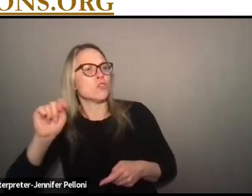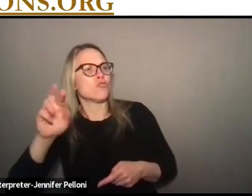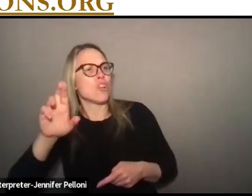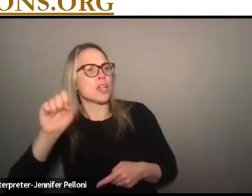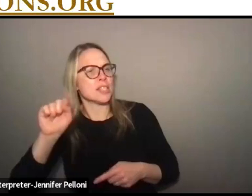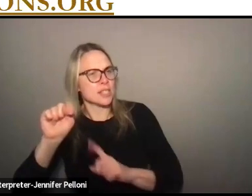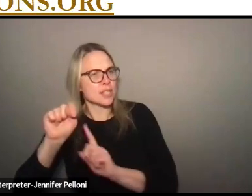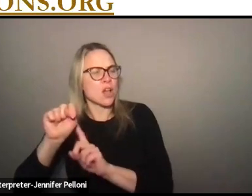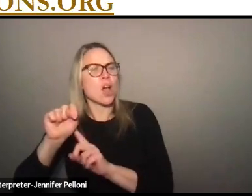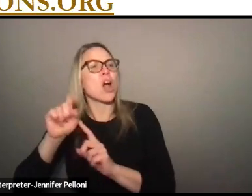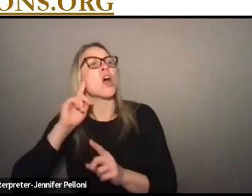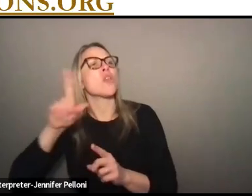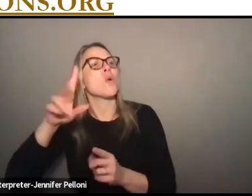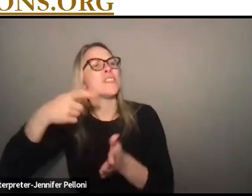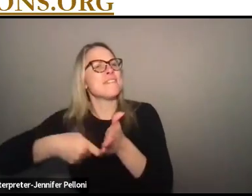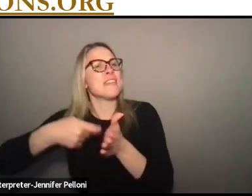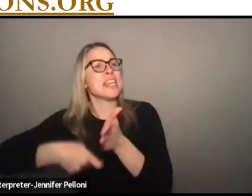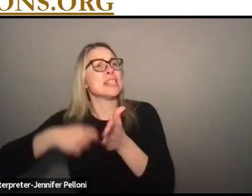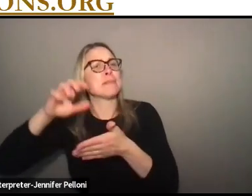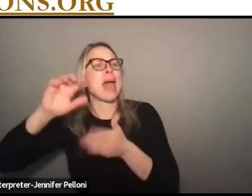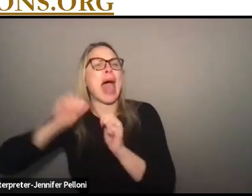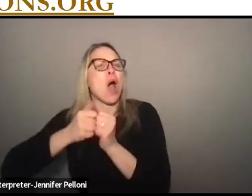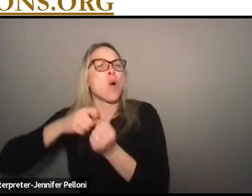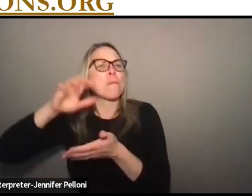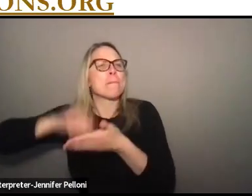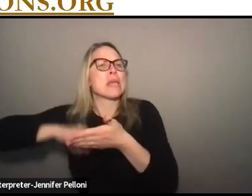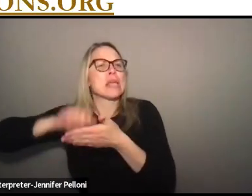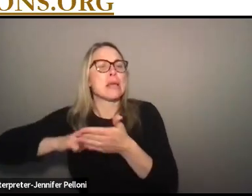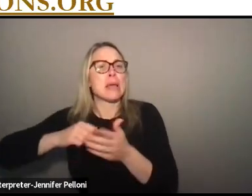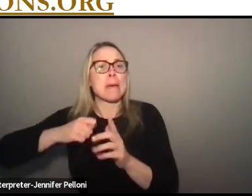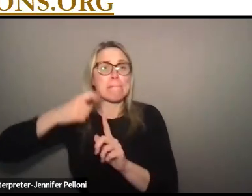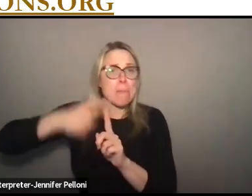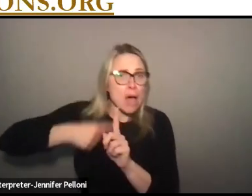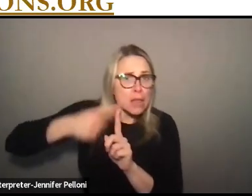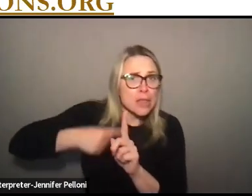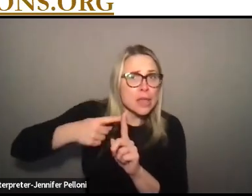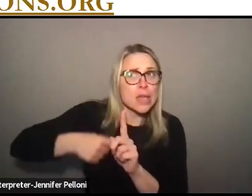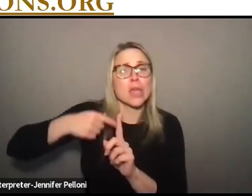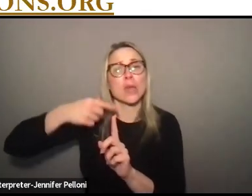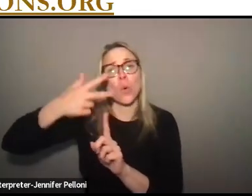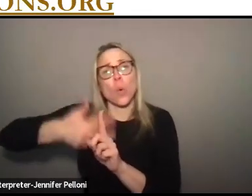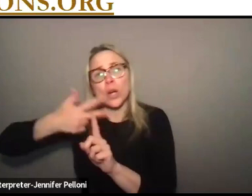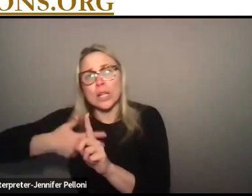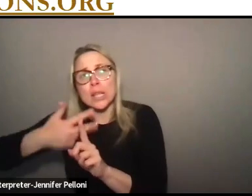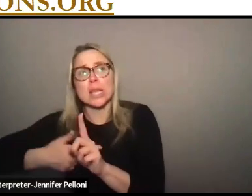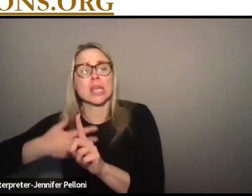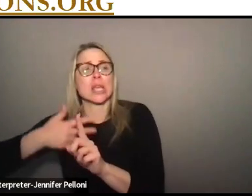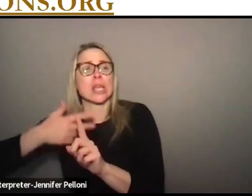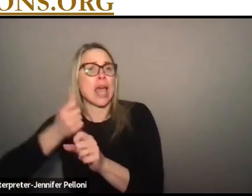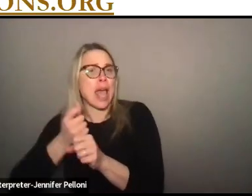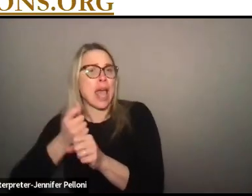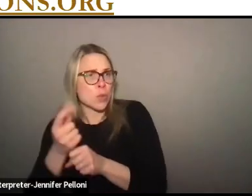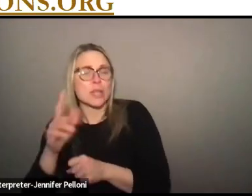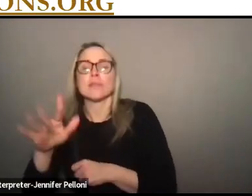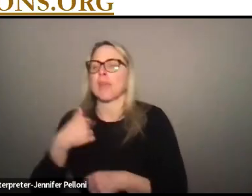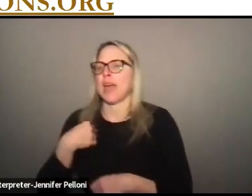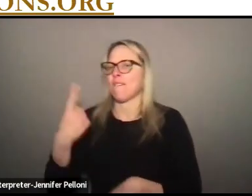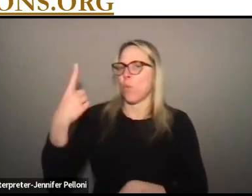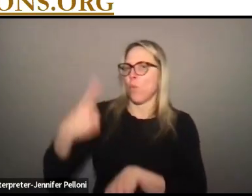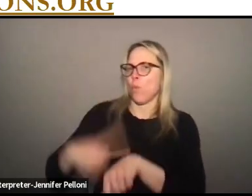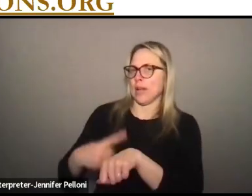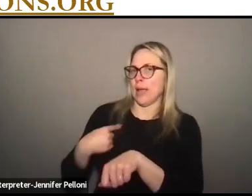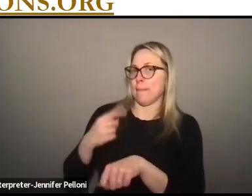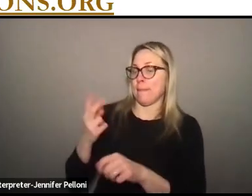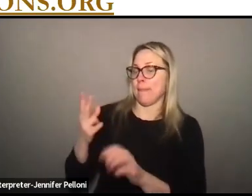billed or withdrawn monthly, quarterly, annually, or yearly? So there's a one-time enrollment fee